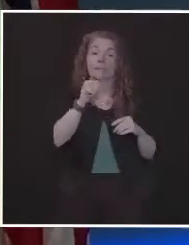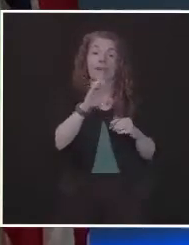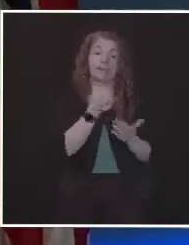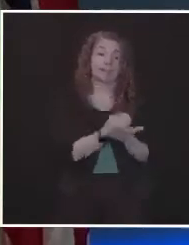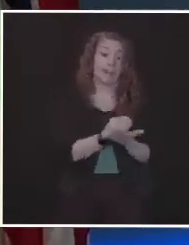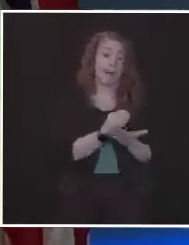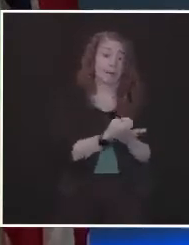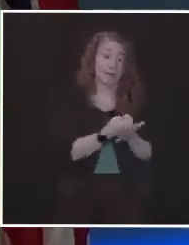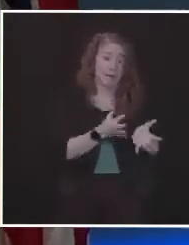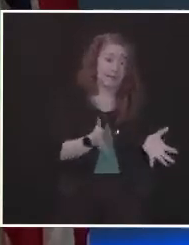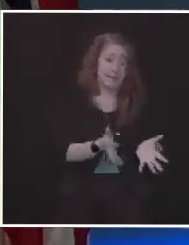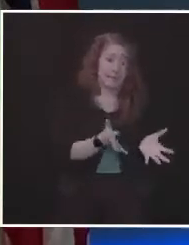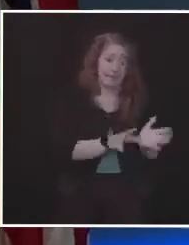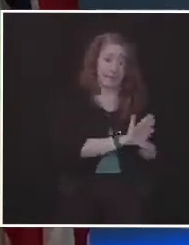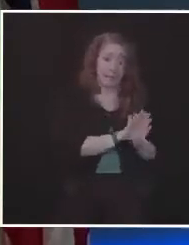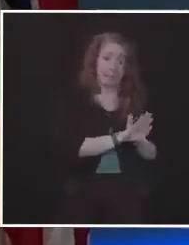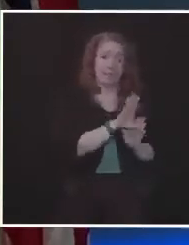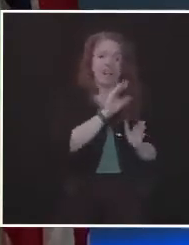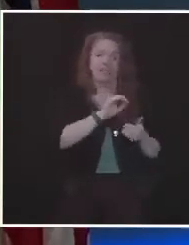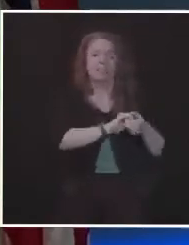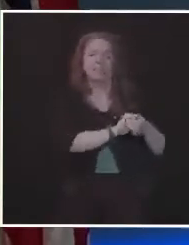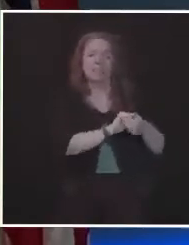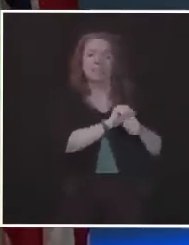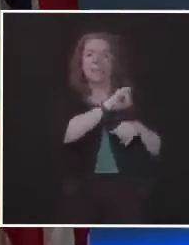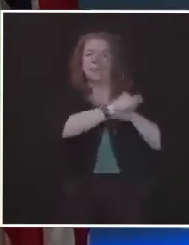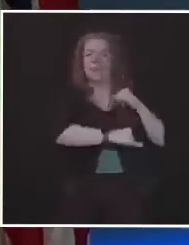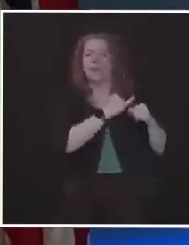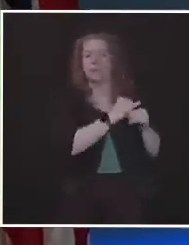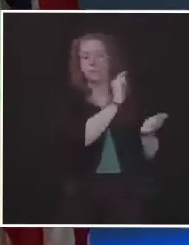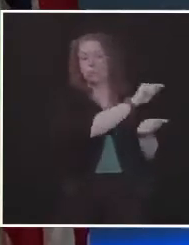and international cooperation.